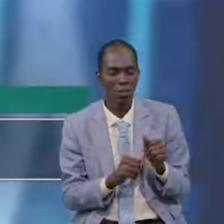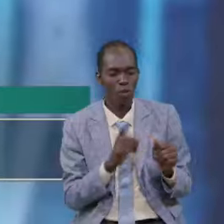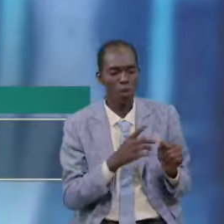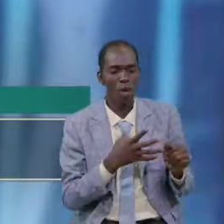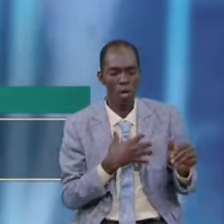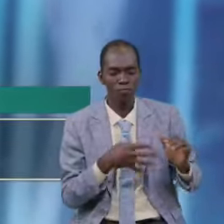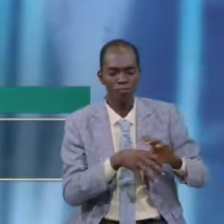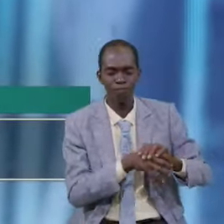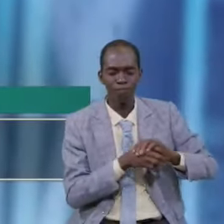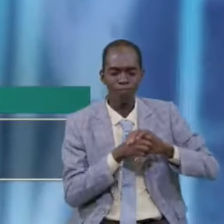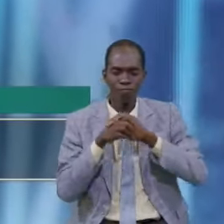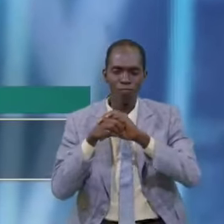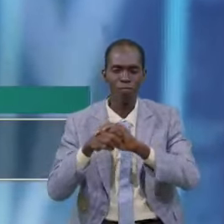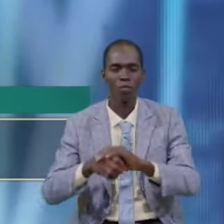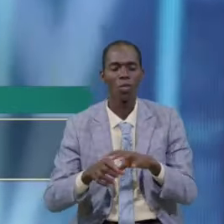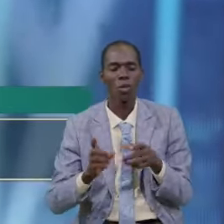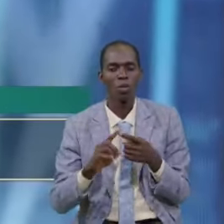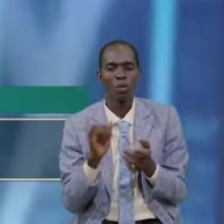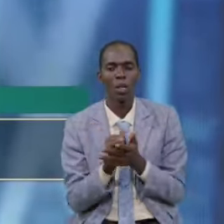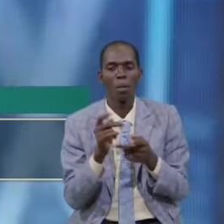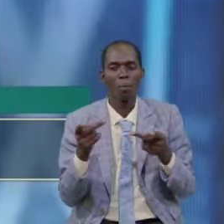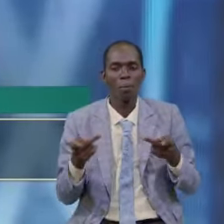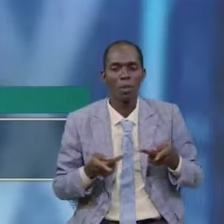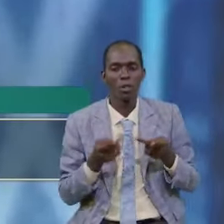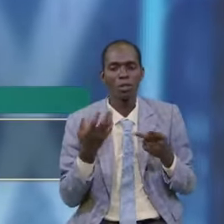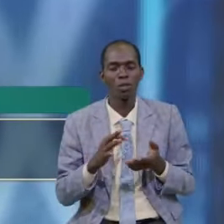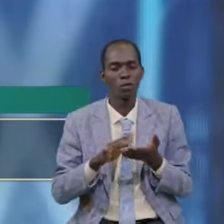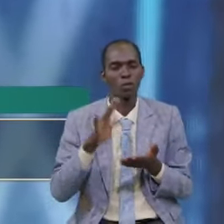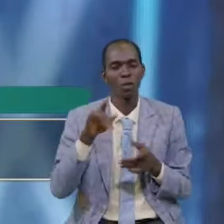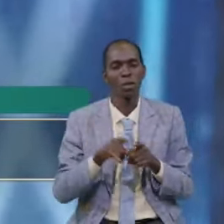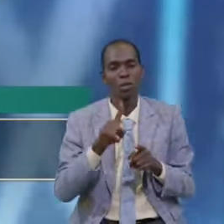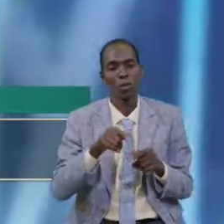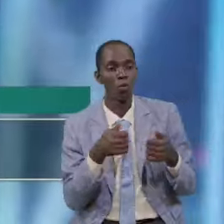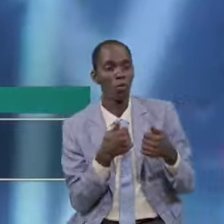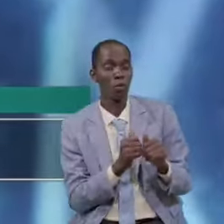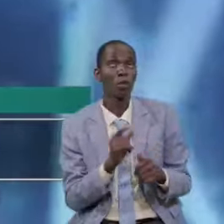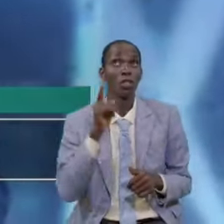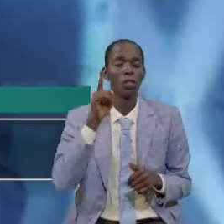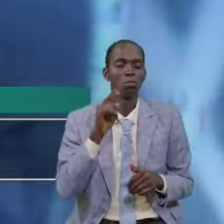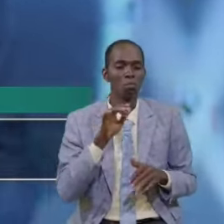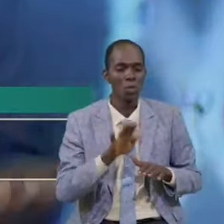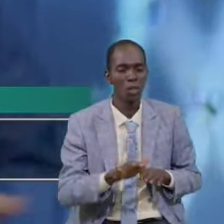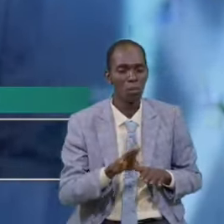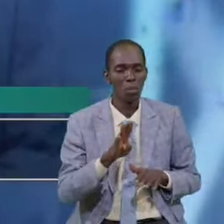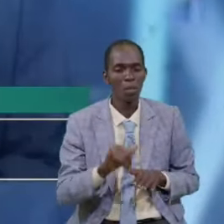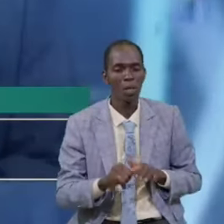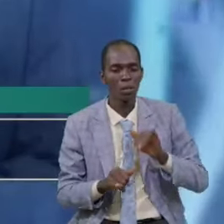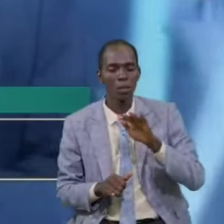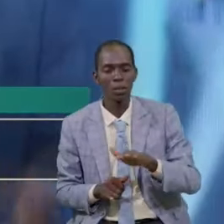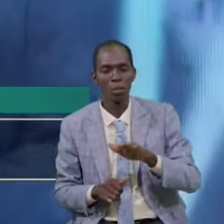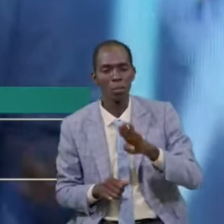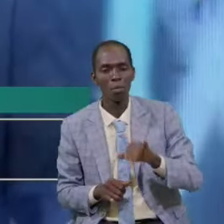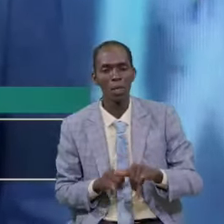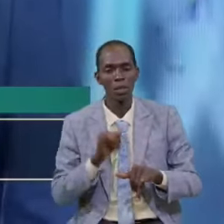of glory. And as you walk with him, step by step, a step at a time, a day at a time,